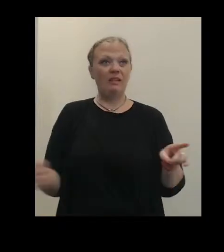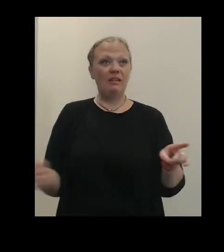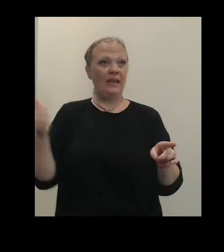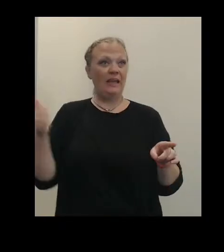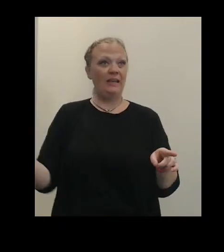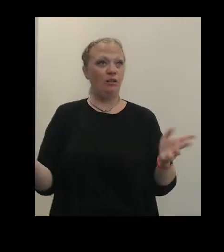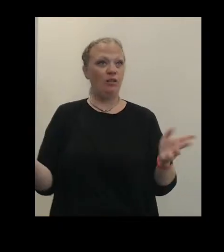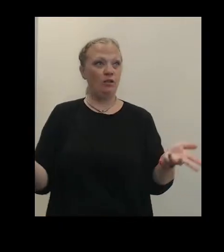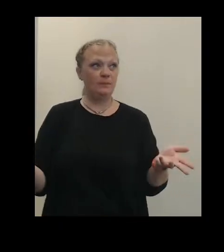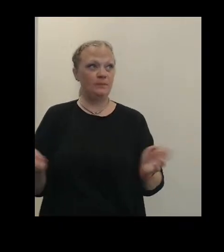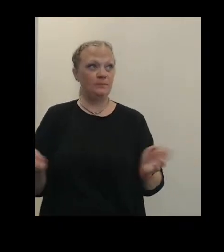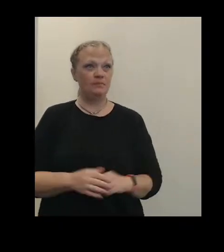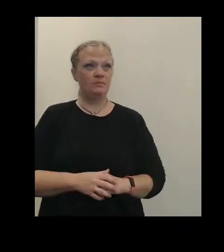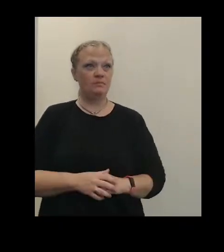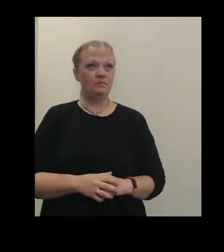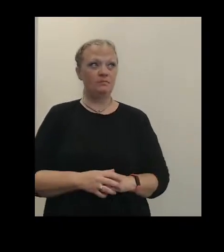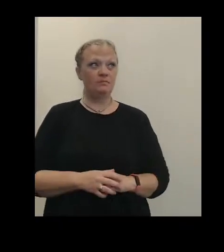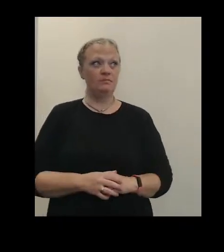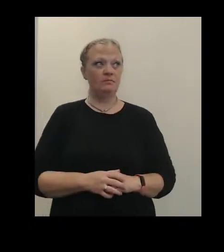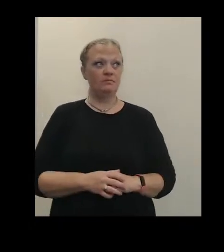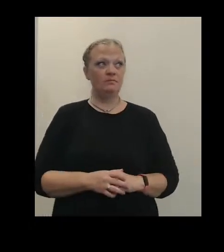comments on topic?